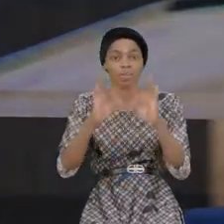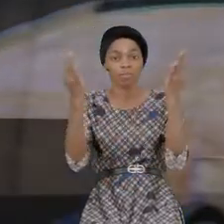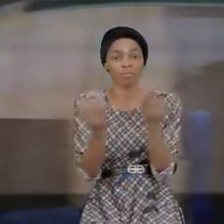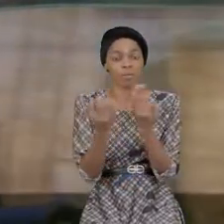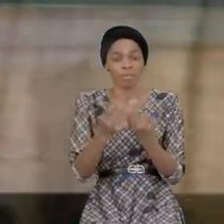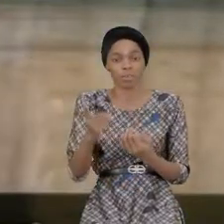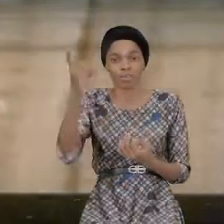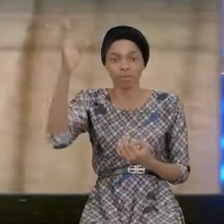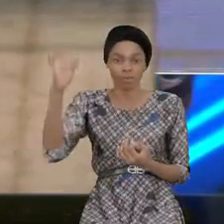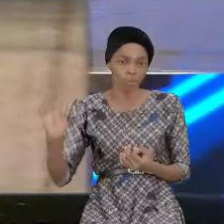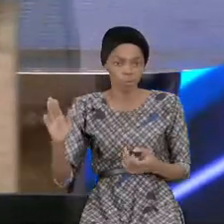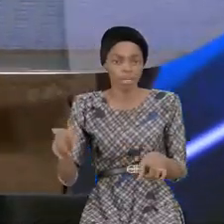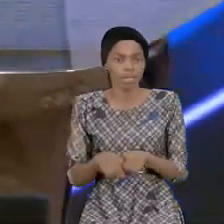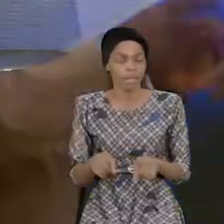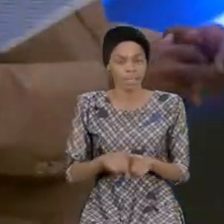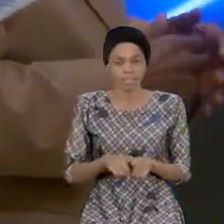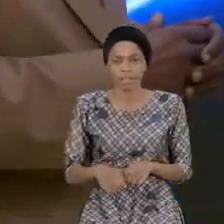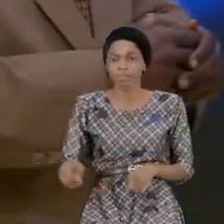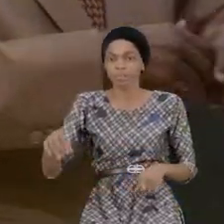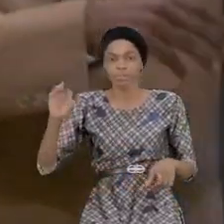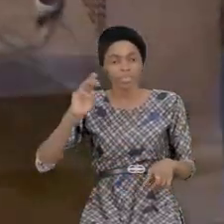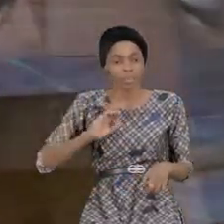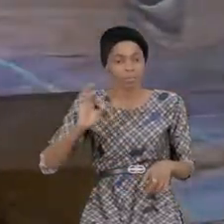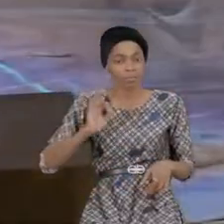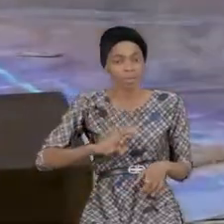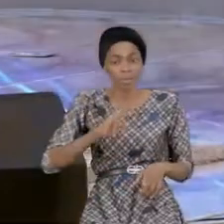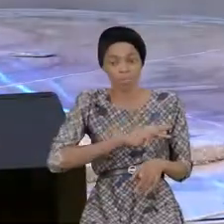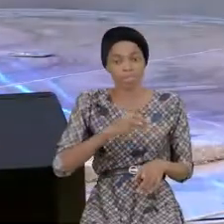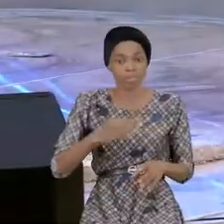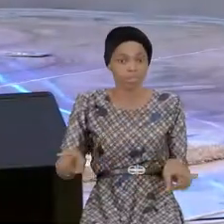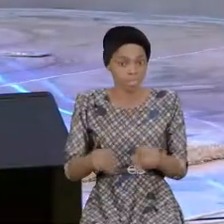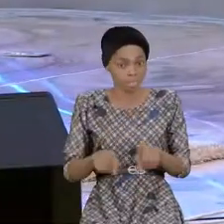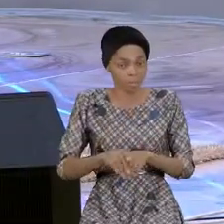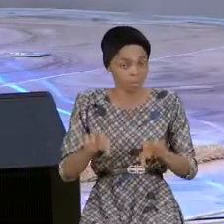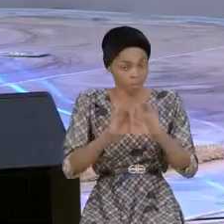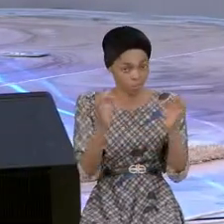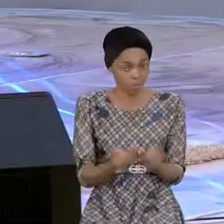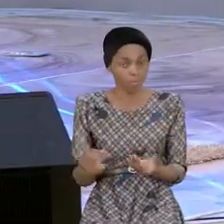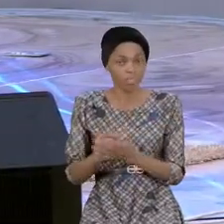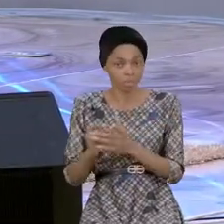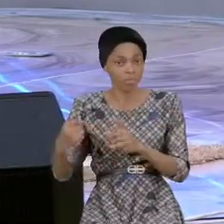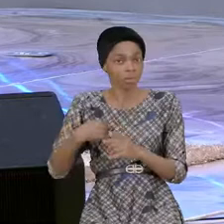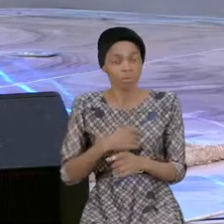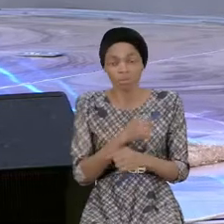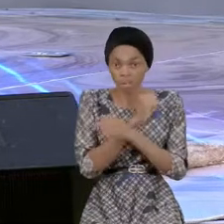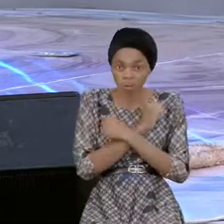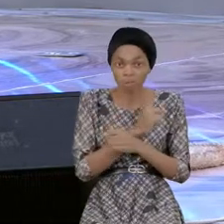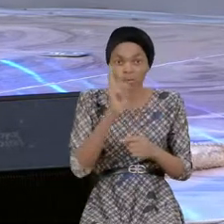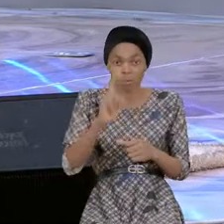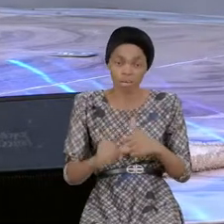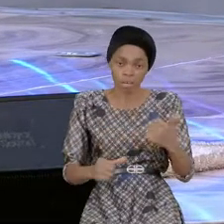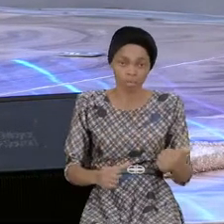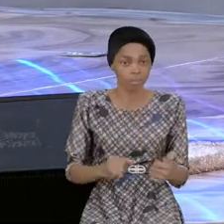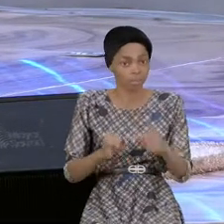like the members of the same human family, like they love one another. He is a child of God. I'm